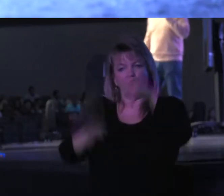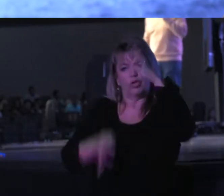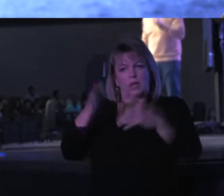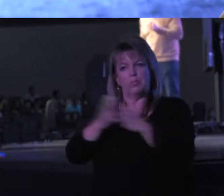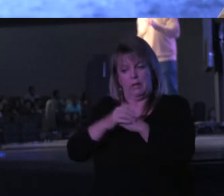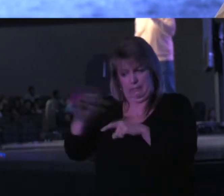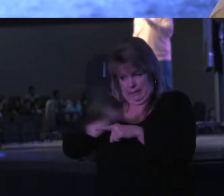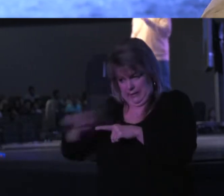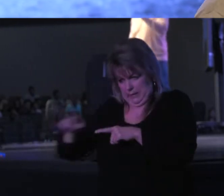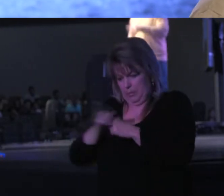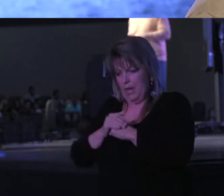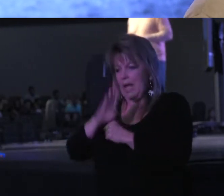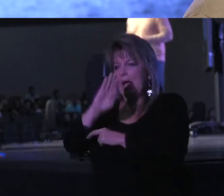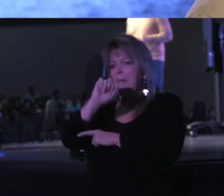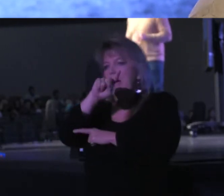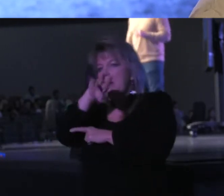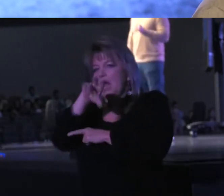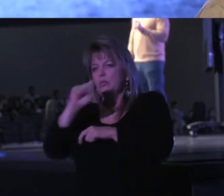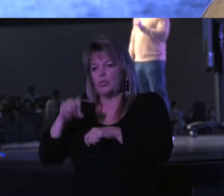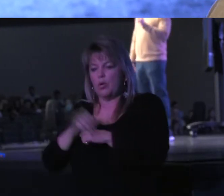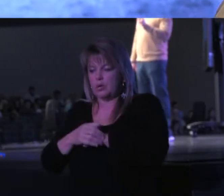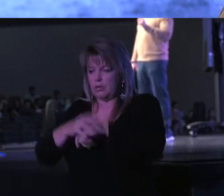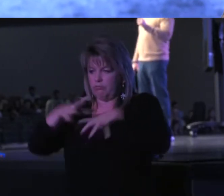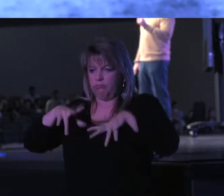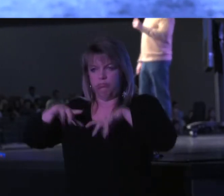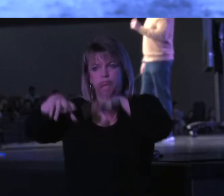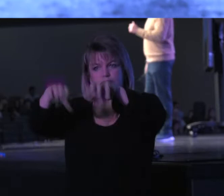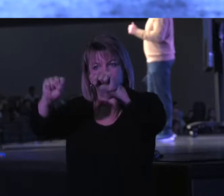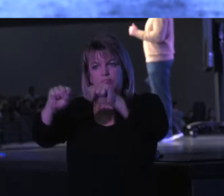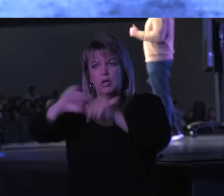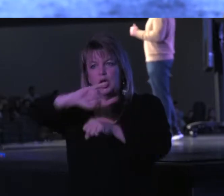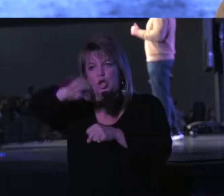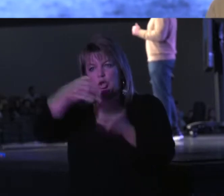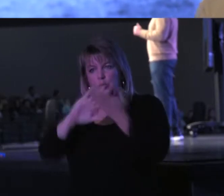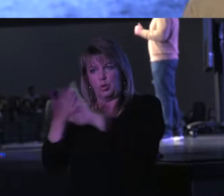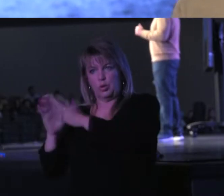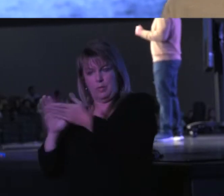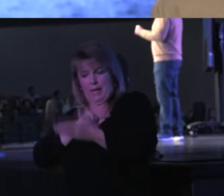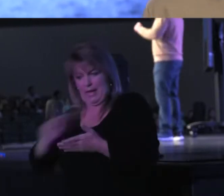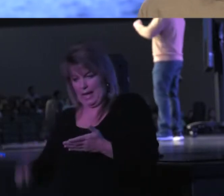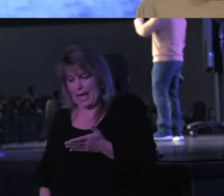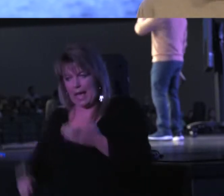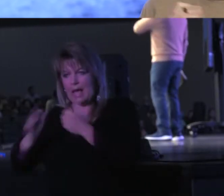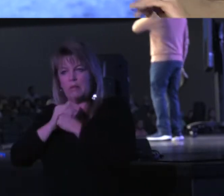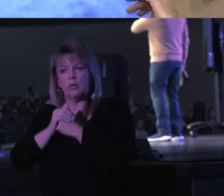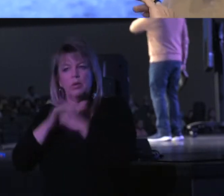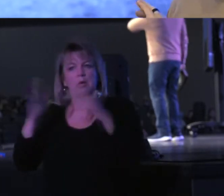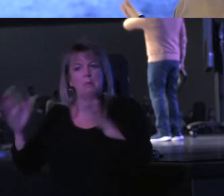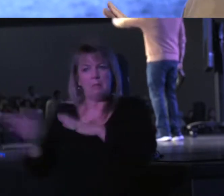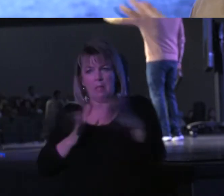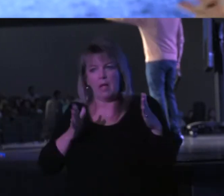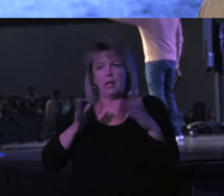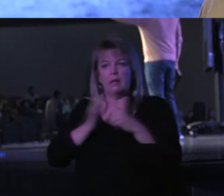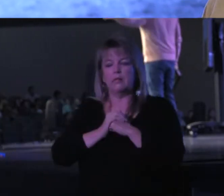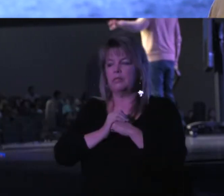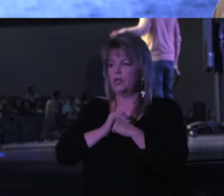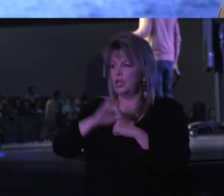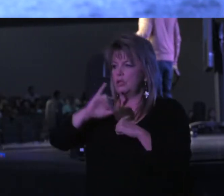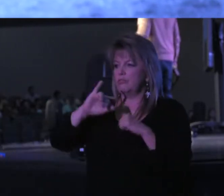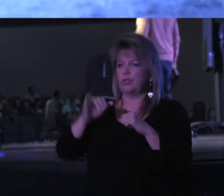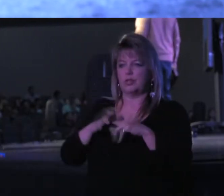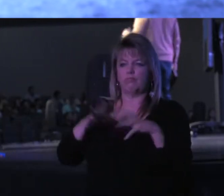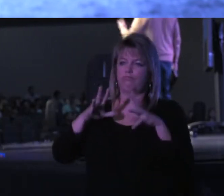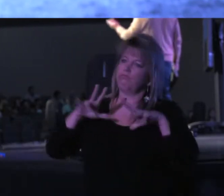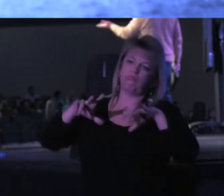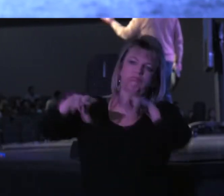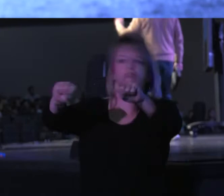Babylonians were going to march on Jerusalem. And in 586 BC, a king named Nebuchadnezzar was going to lay Jerusalem to waste.